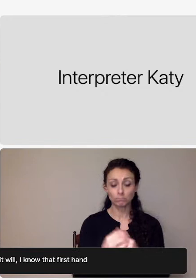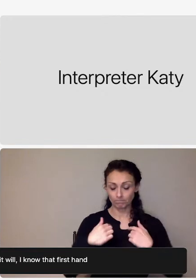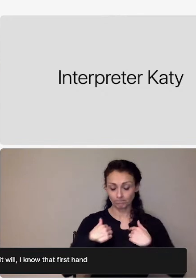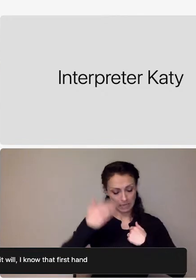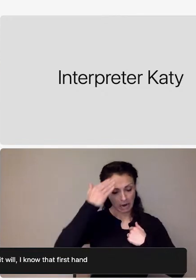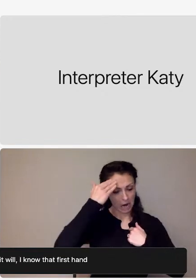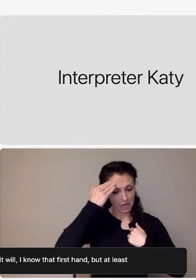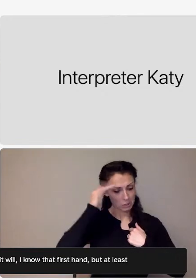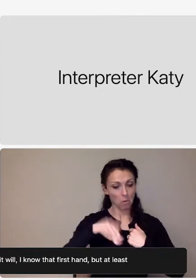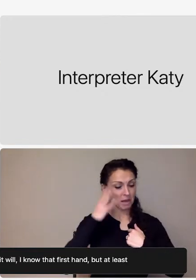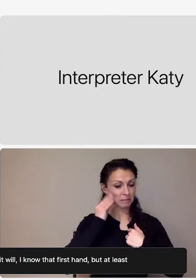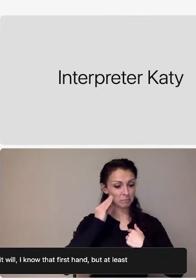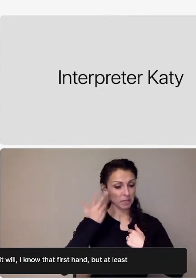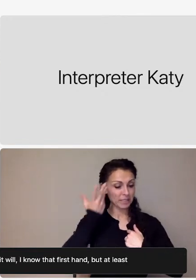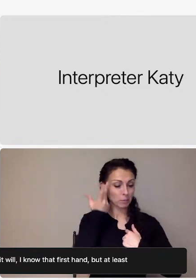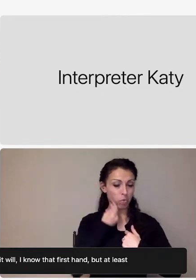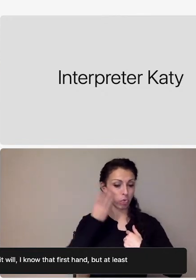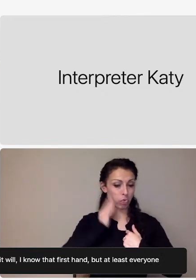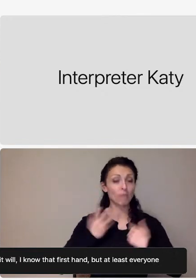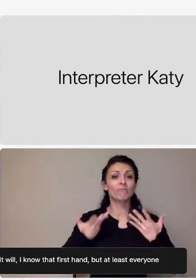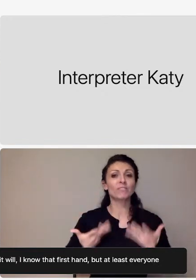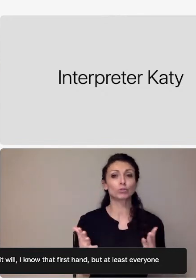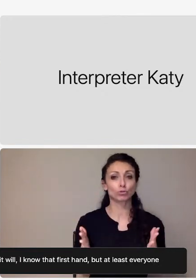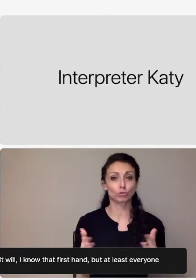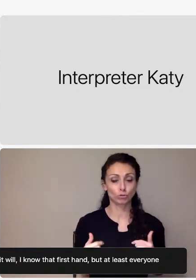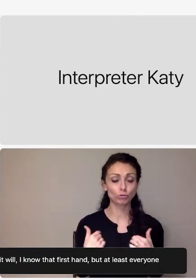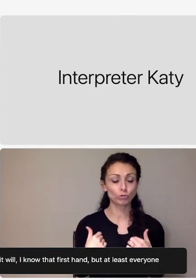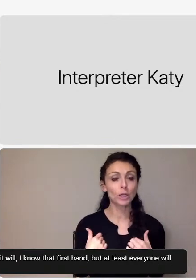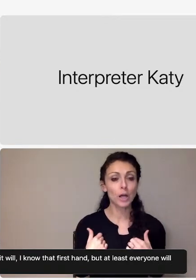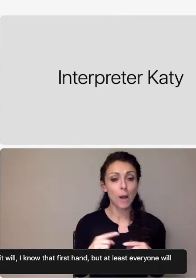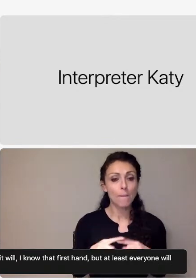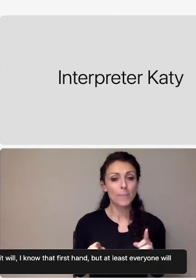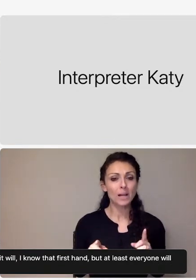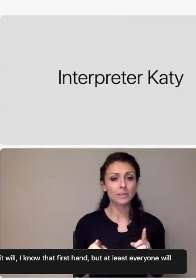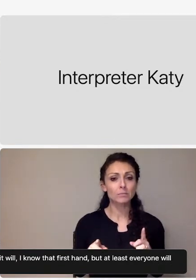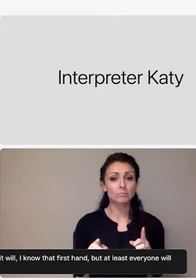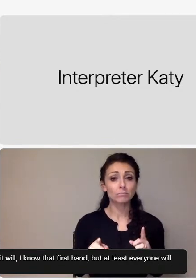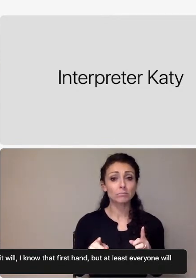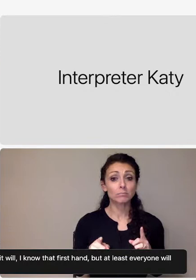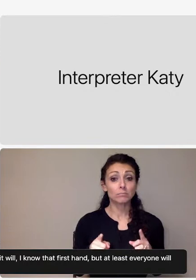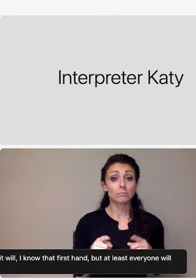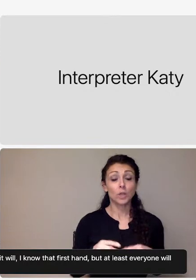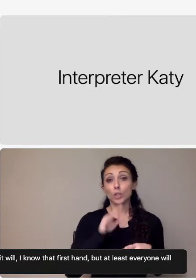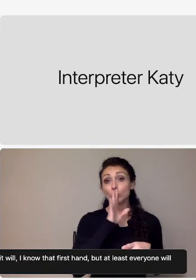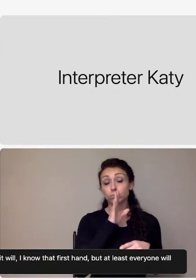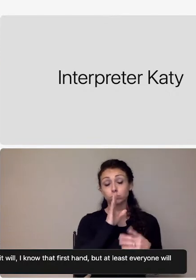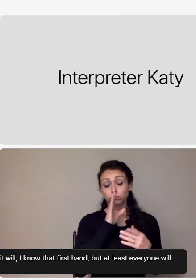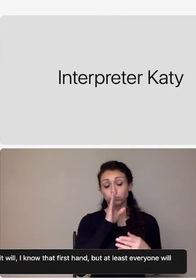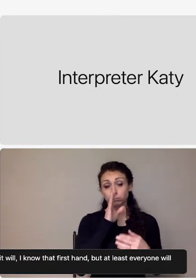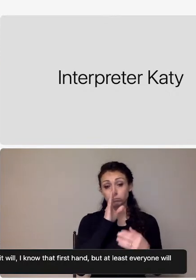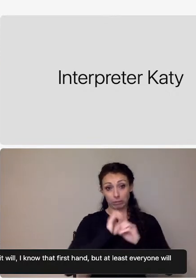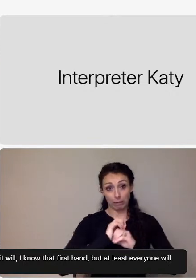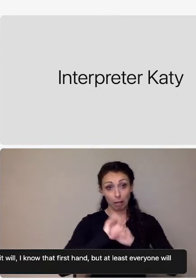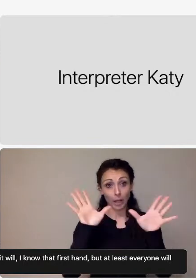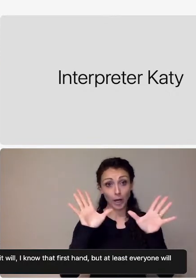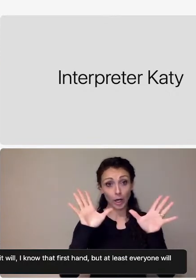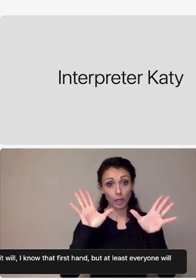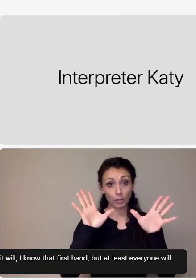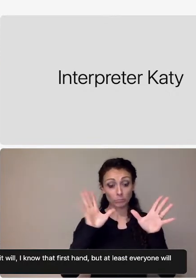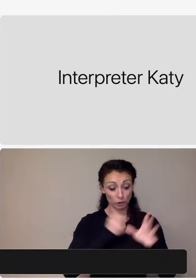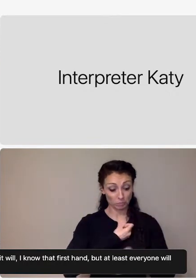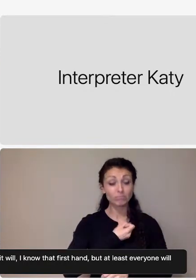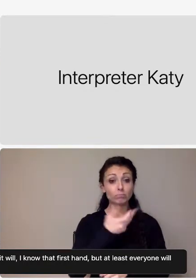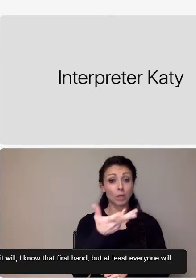at least everyone will know how you stand and what you stand for and